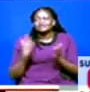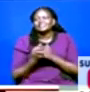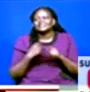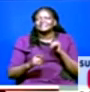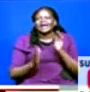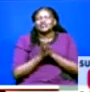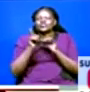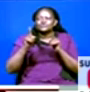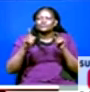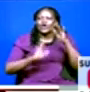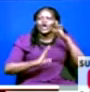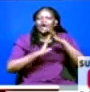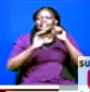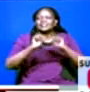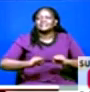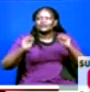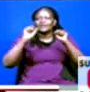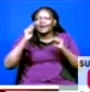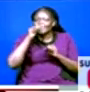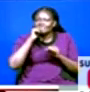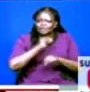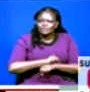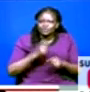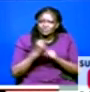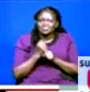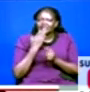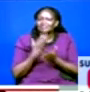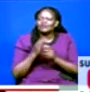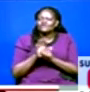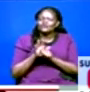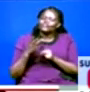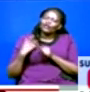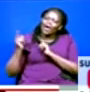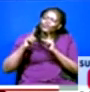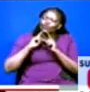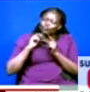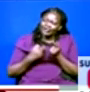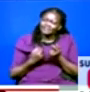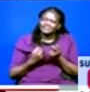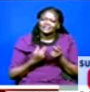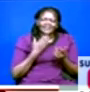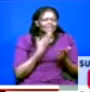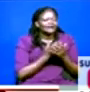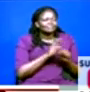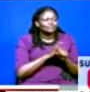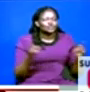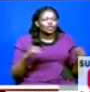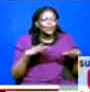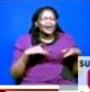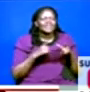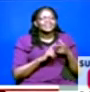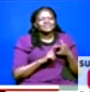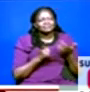as the chair of the Kenya Private Schools Association. I want to thank you, yeah, for making time to come and talk to us. Thank you so much. Well, we're going to take a short break at this point.